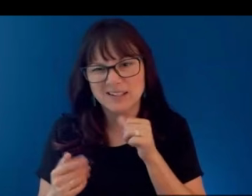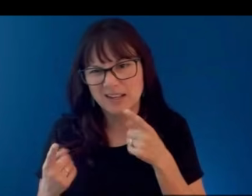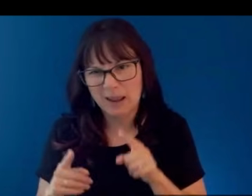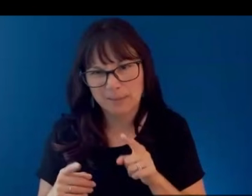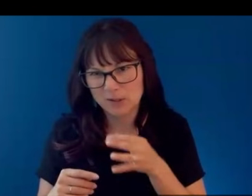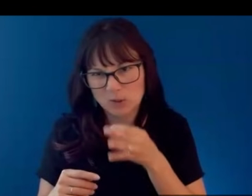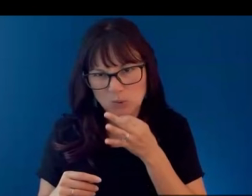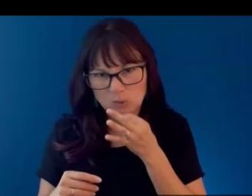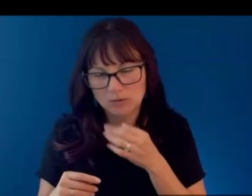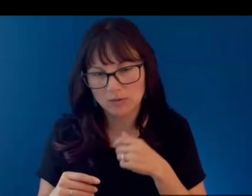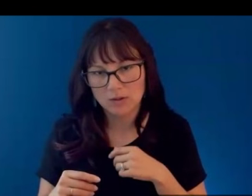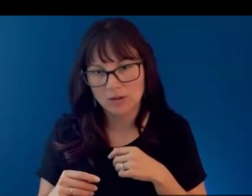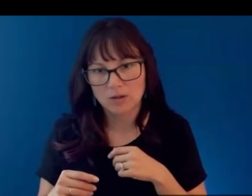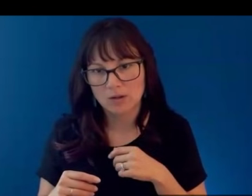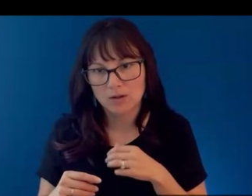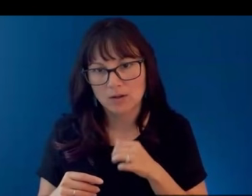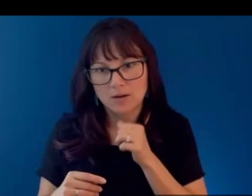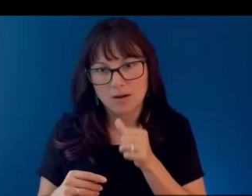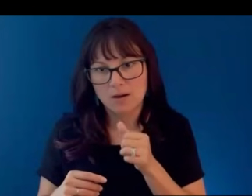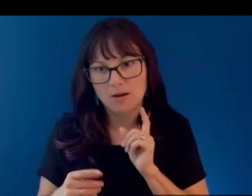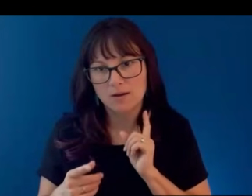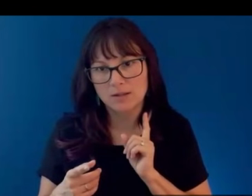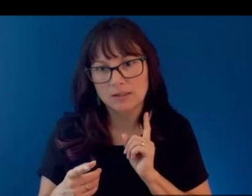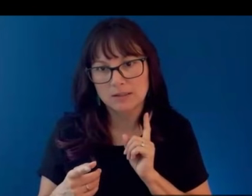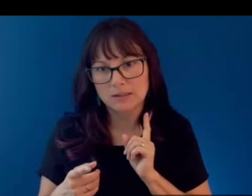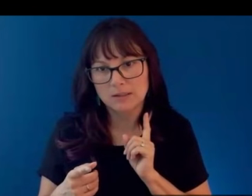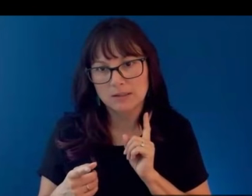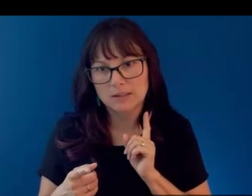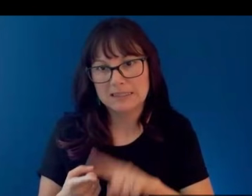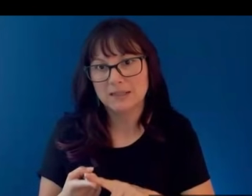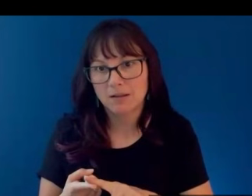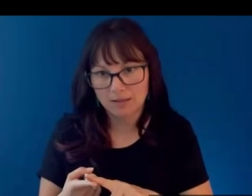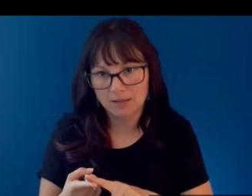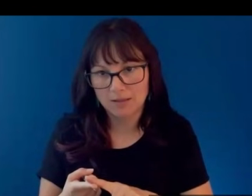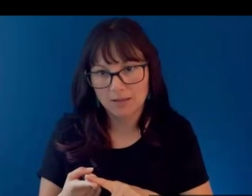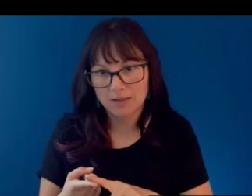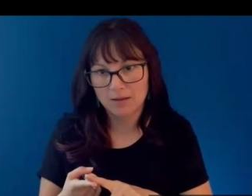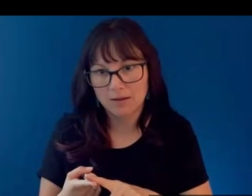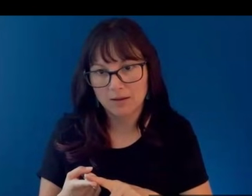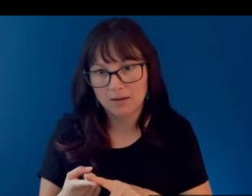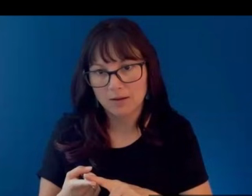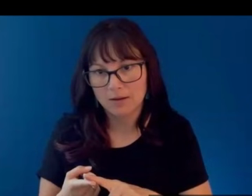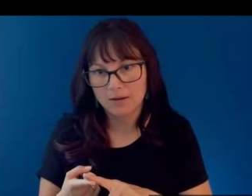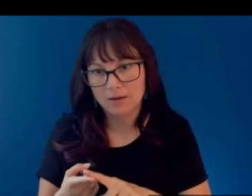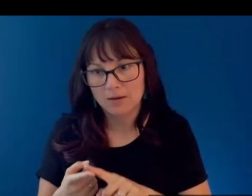quick and don't get there until our consumers'